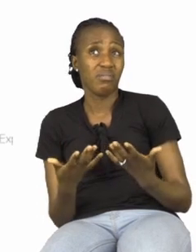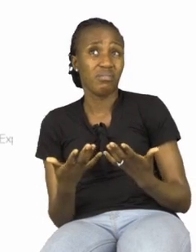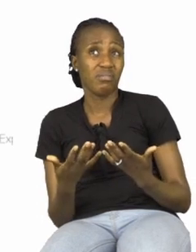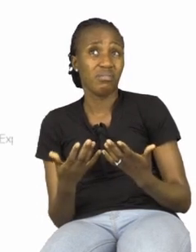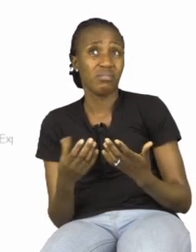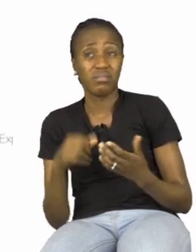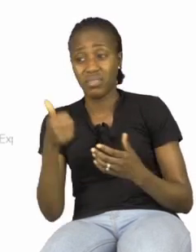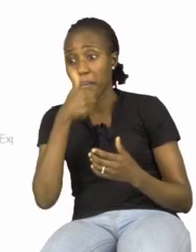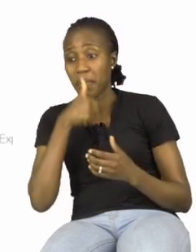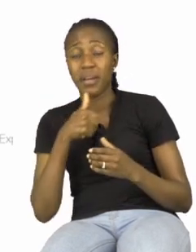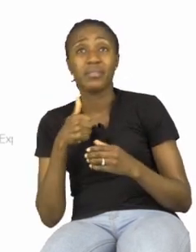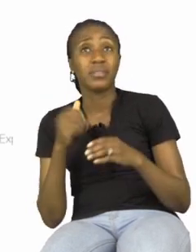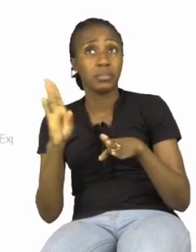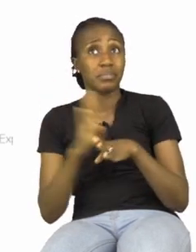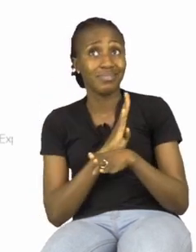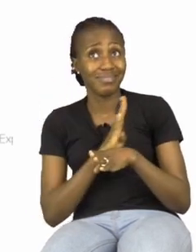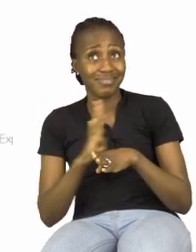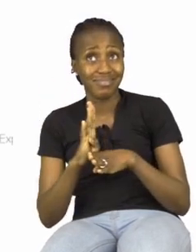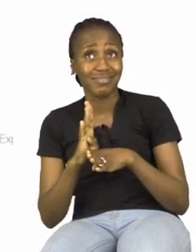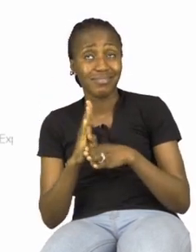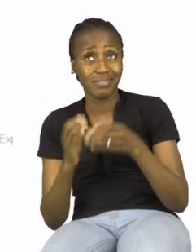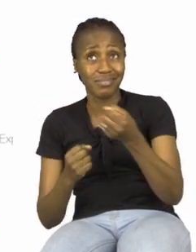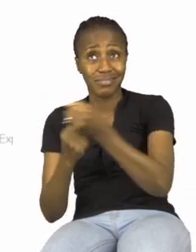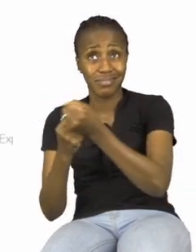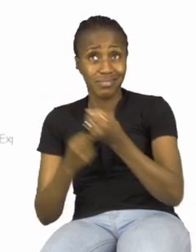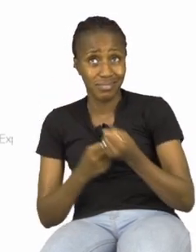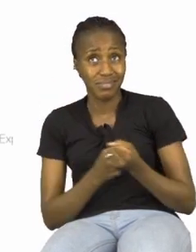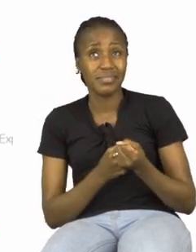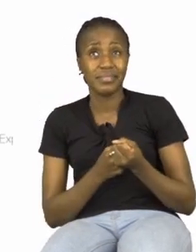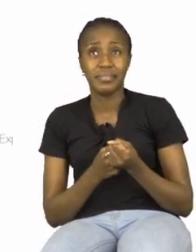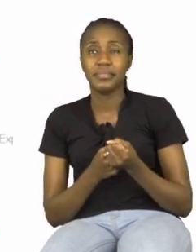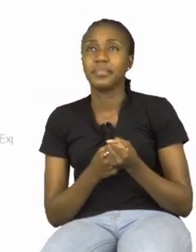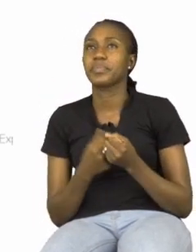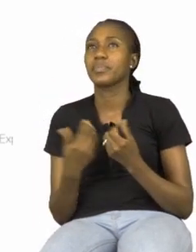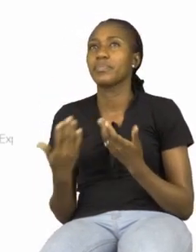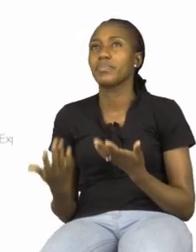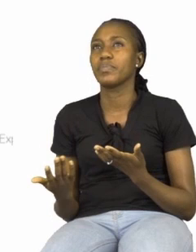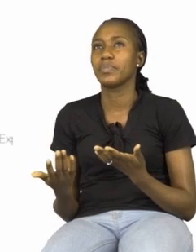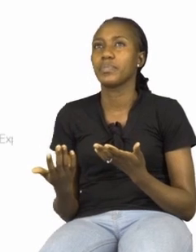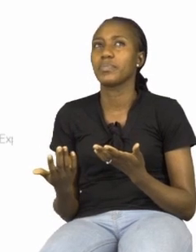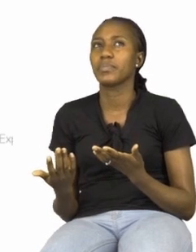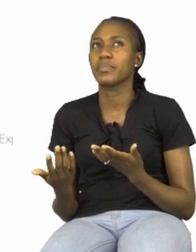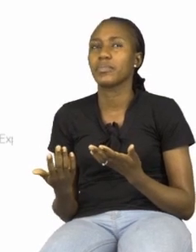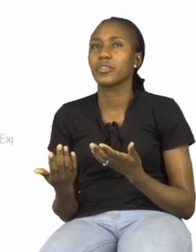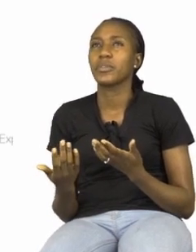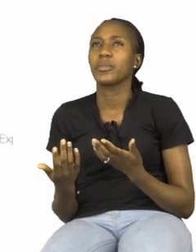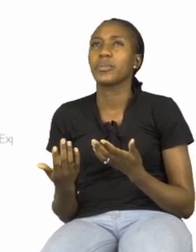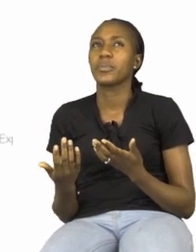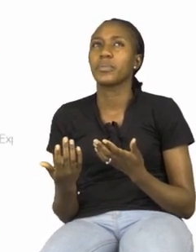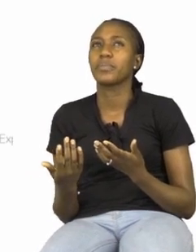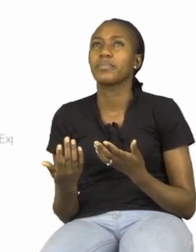to come on board and actually support this cause? So I think I've mentioned earlier that